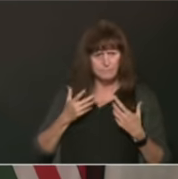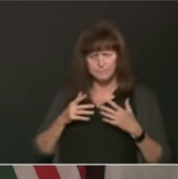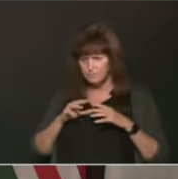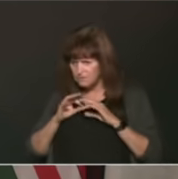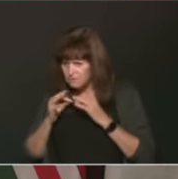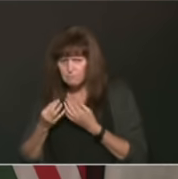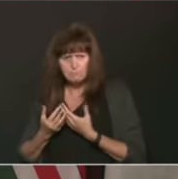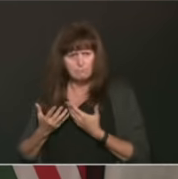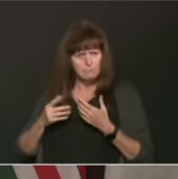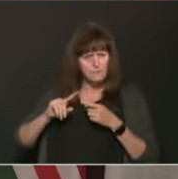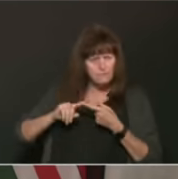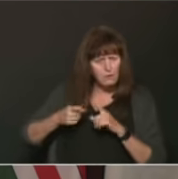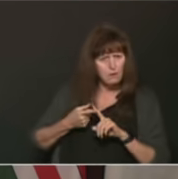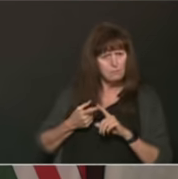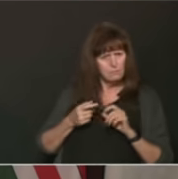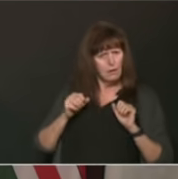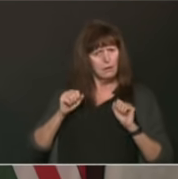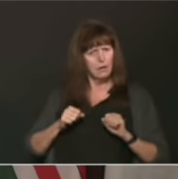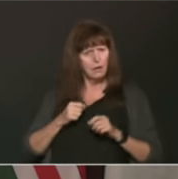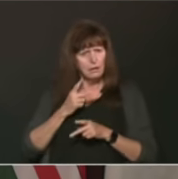community transmission low.